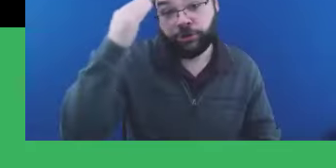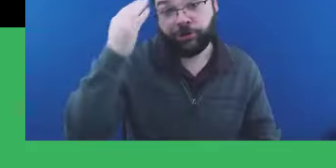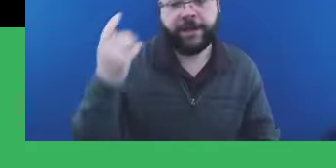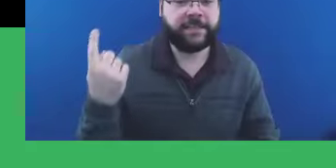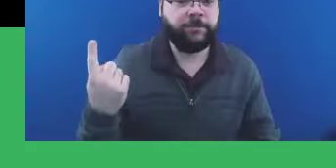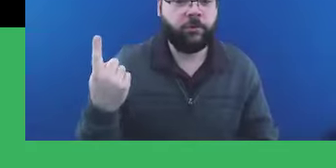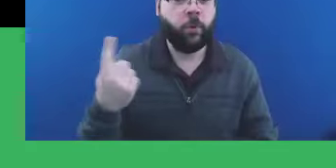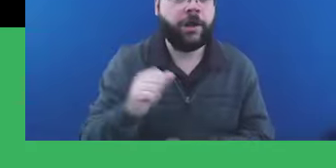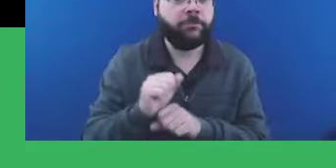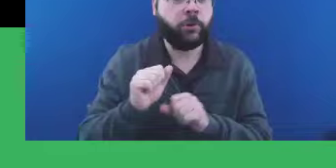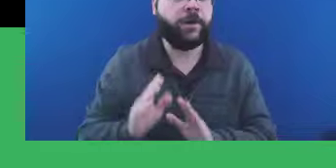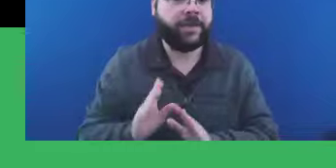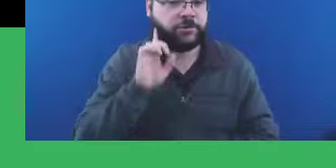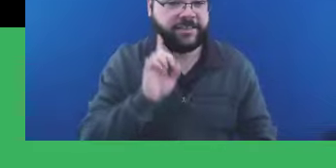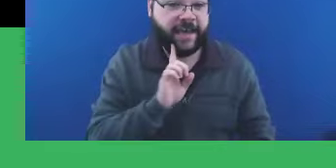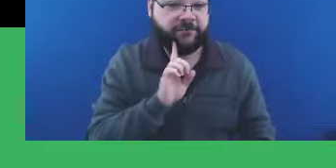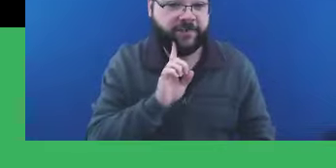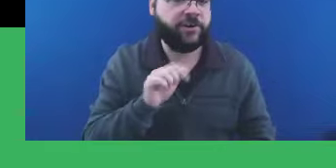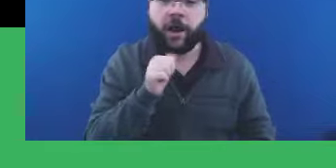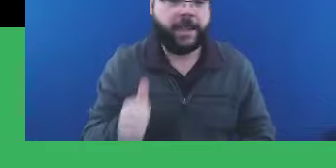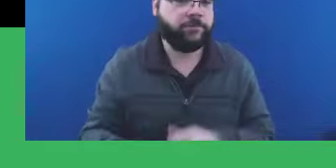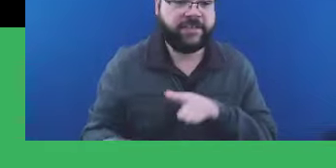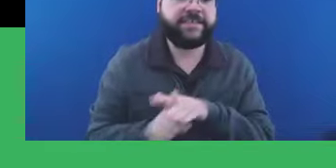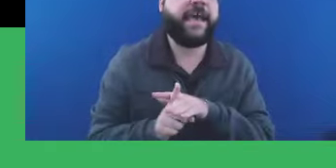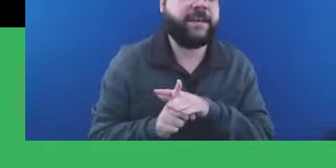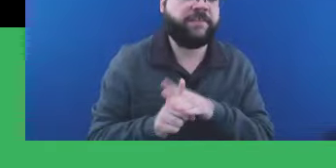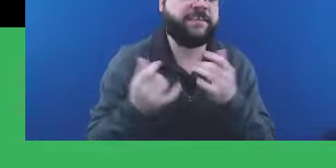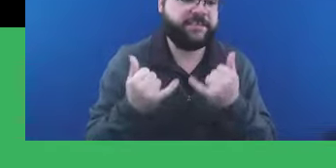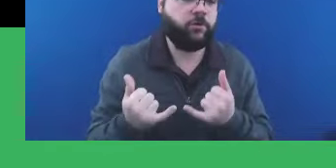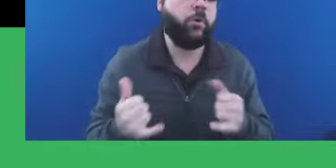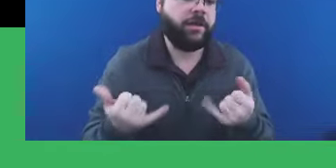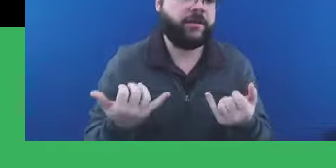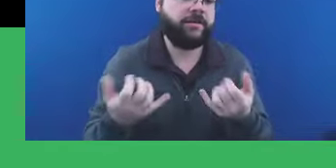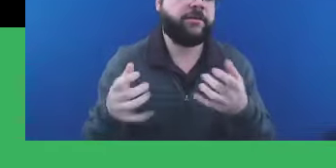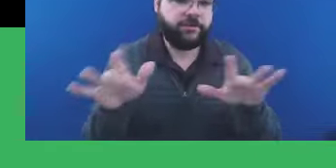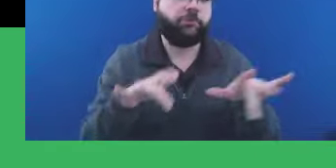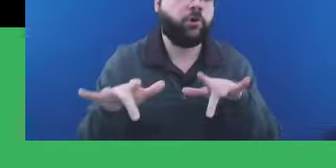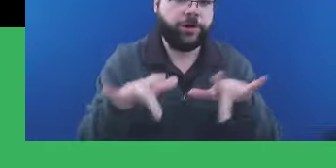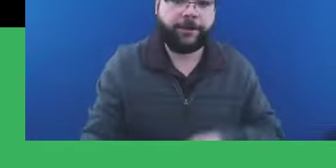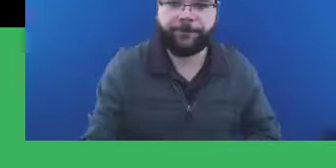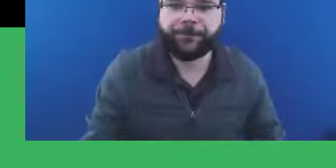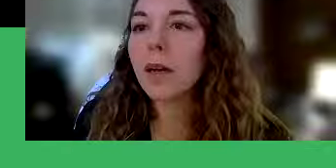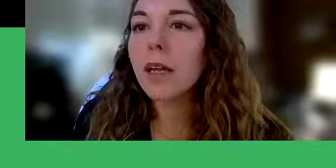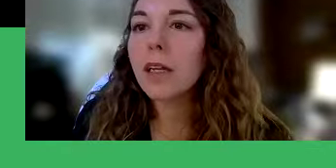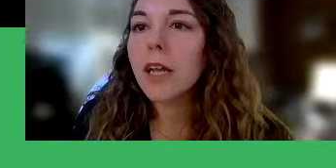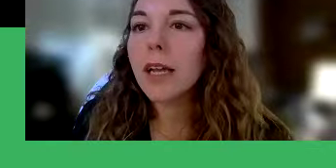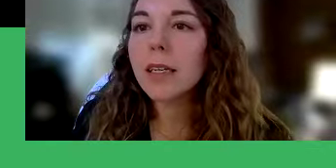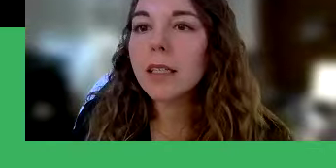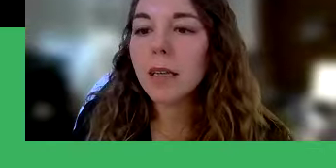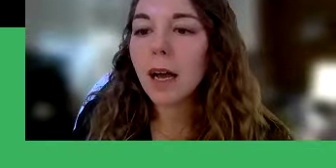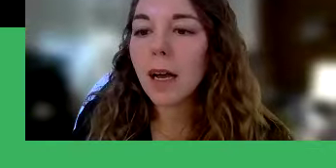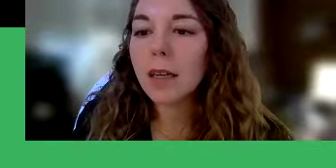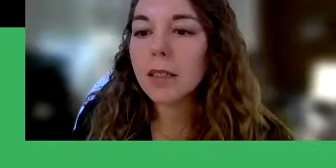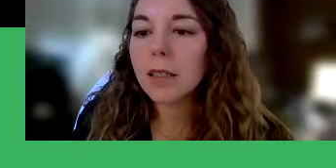Because I do know there is going to be one employee who's deaf. They're not able to attend, but they still wanted the recording. Sure.